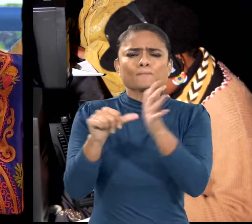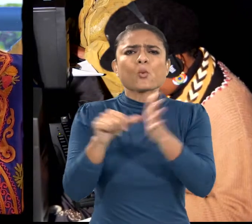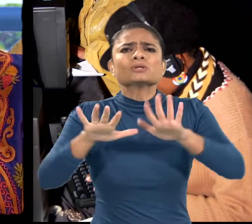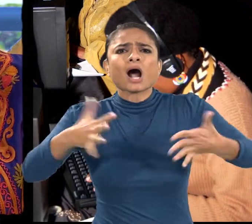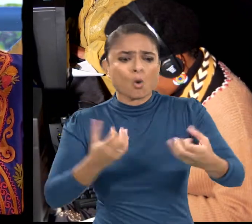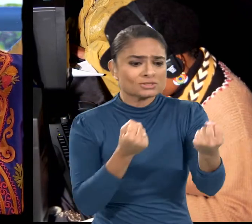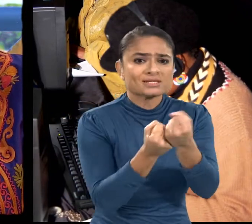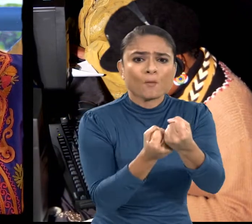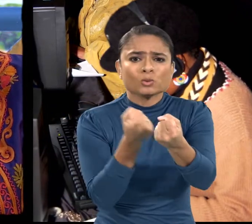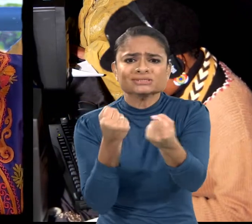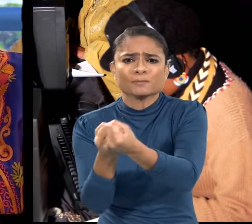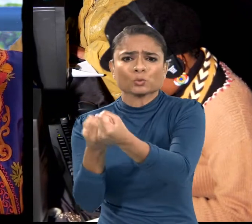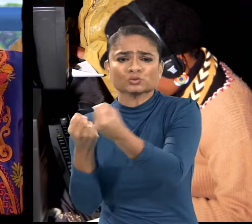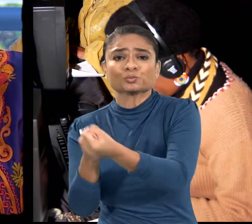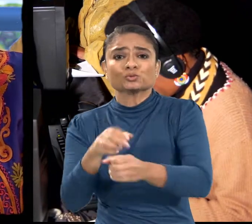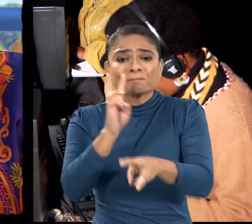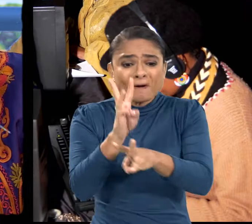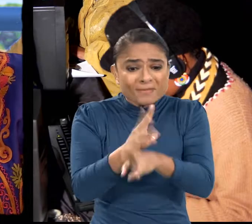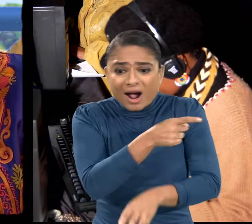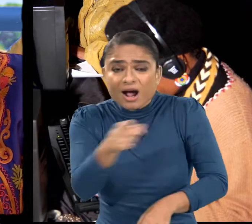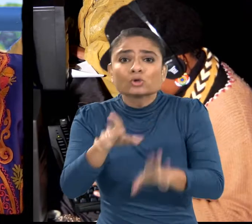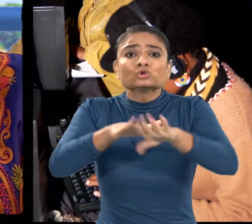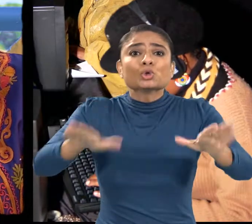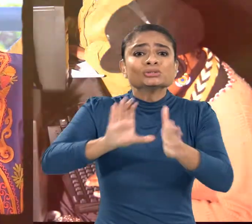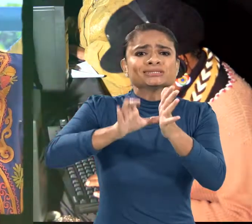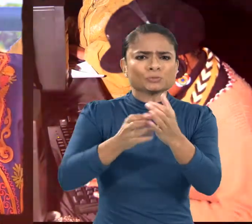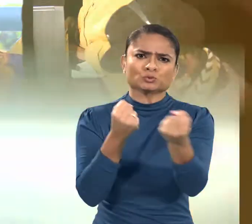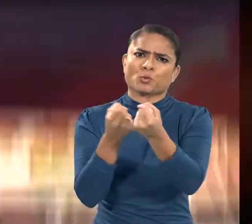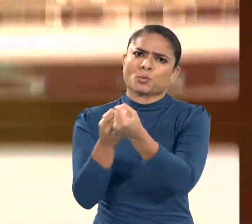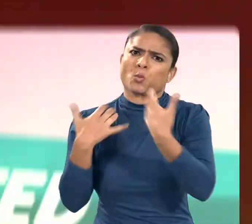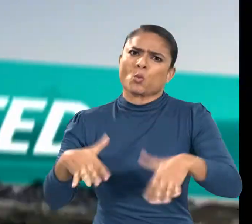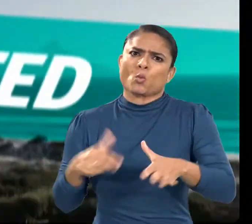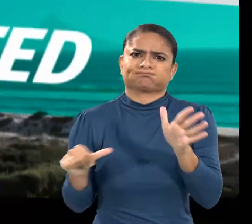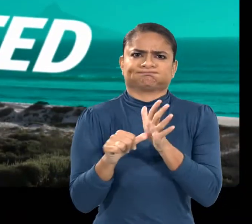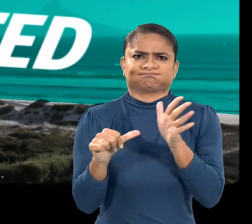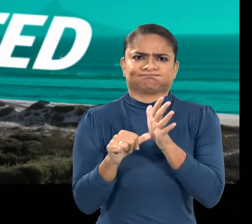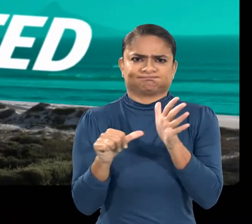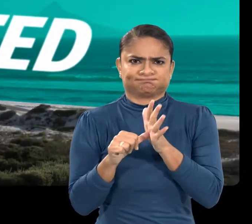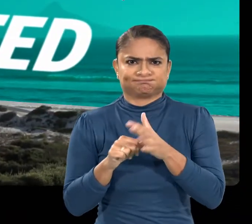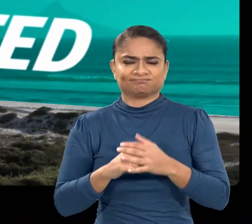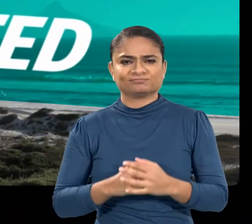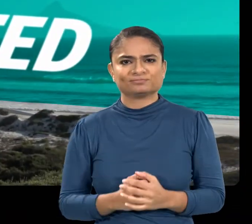the importance of support for mothers of children with disabilities.